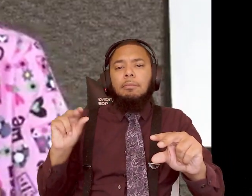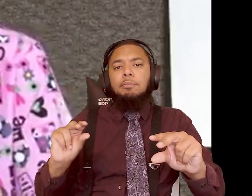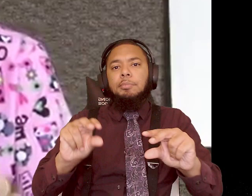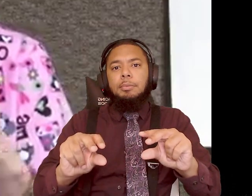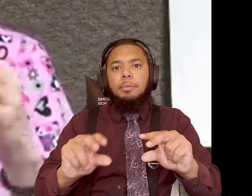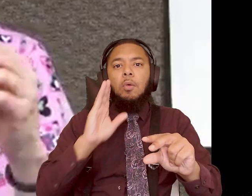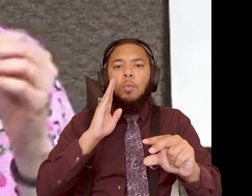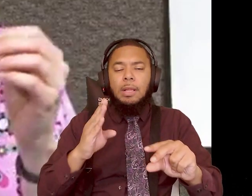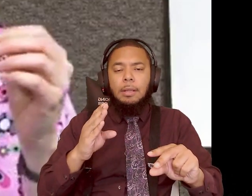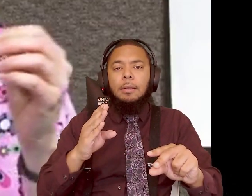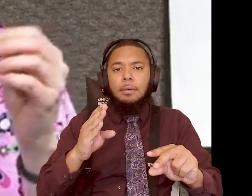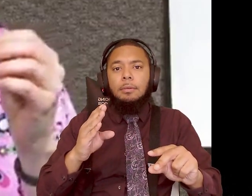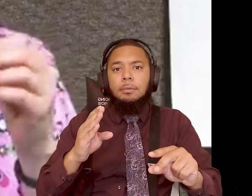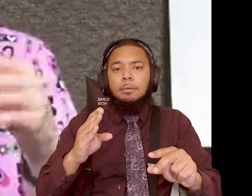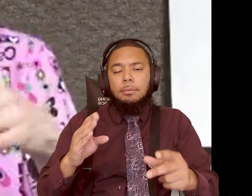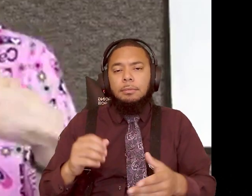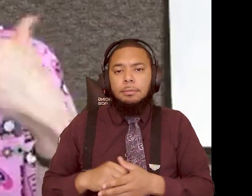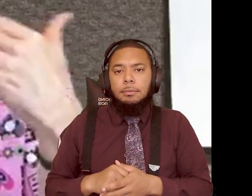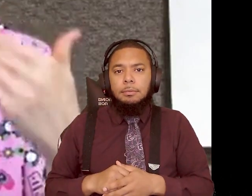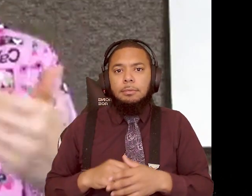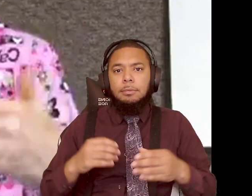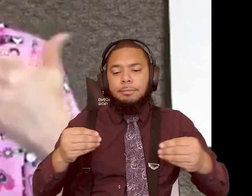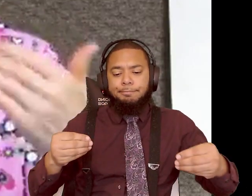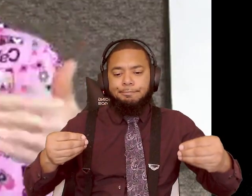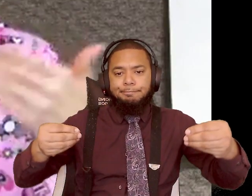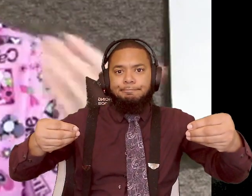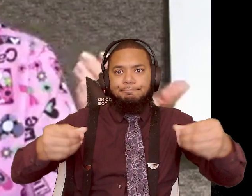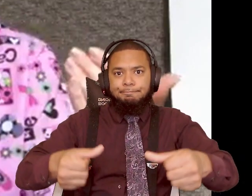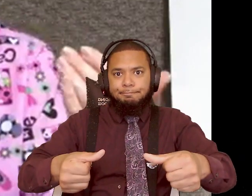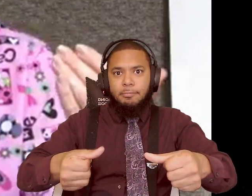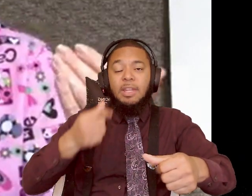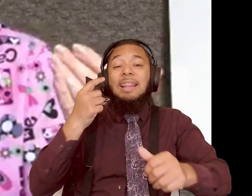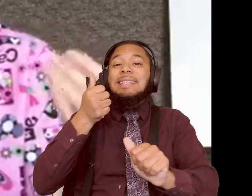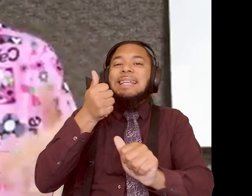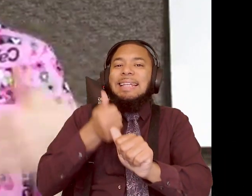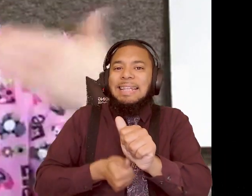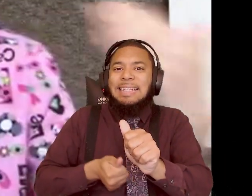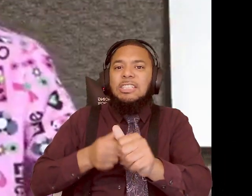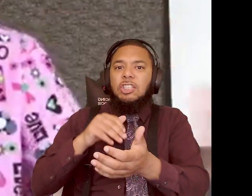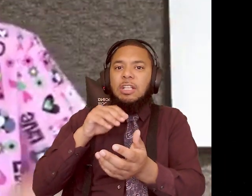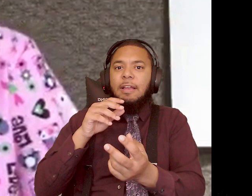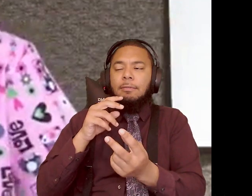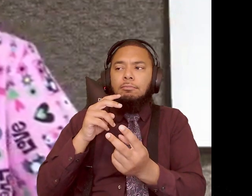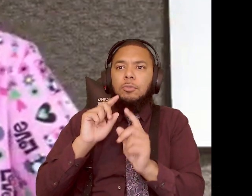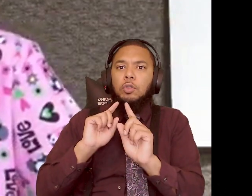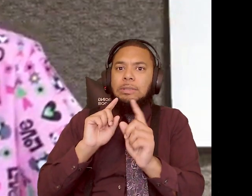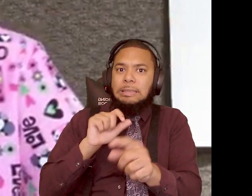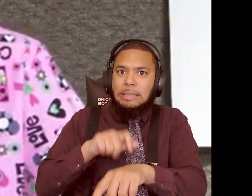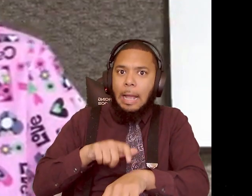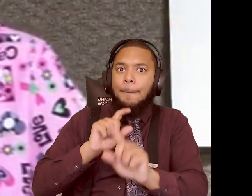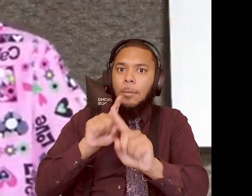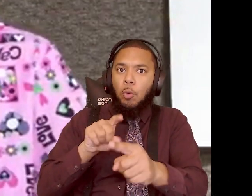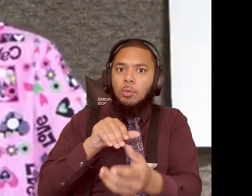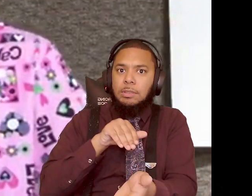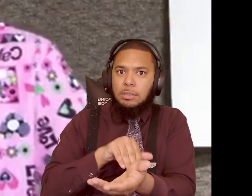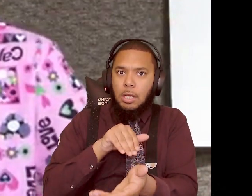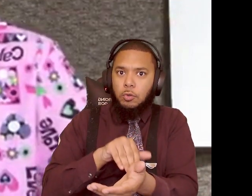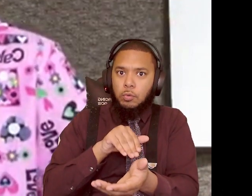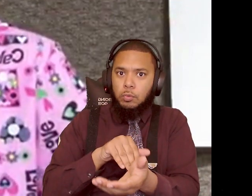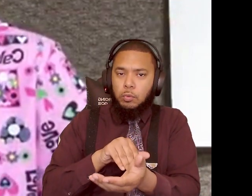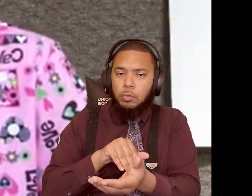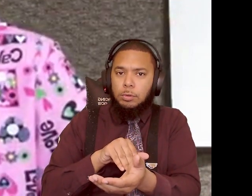as well. You pay the copayment, and that's each time for a medical visit, and then the insurance will pick up the remainder